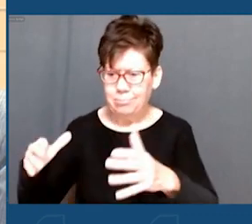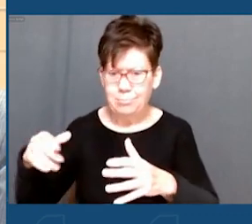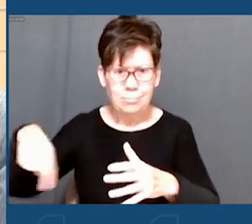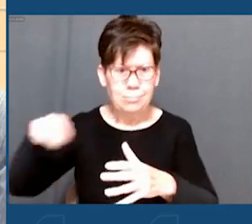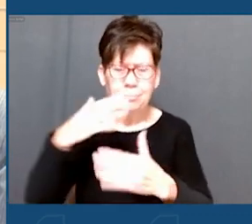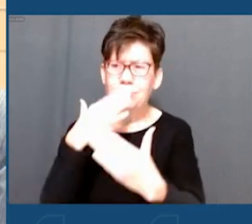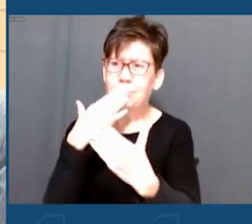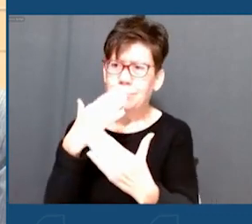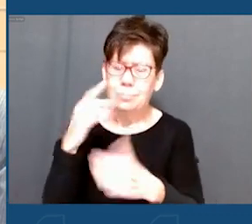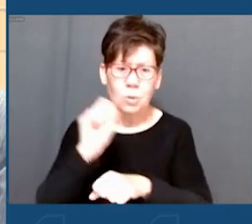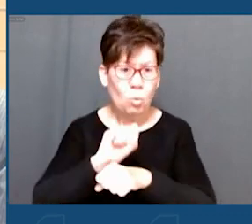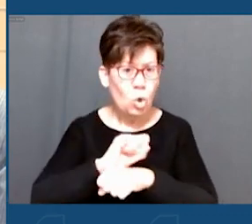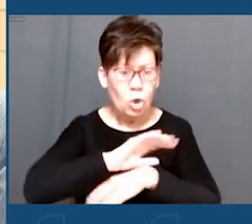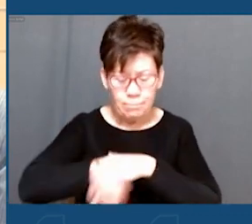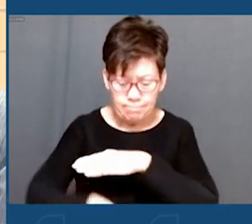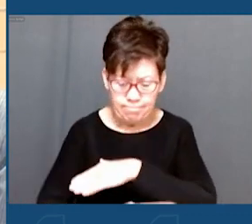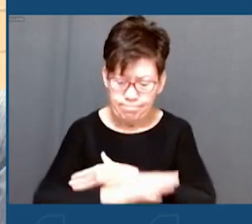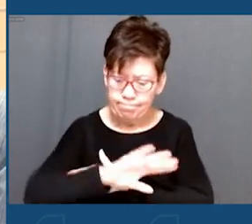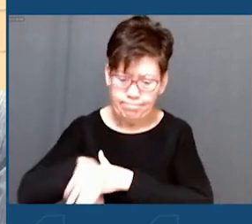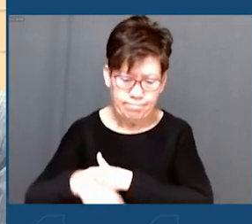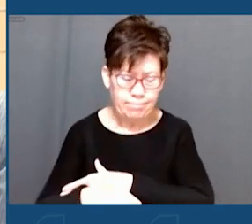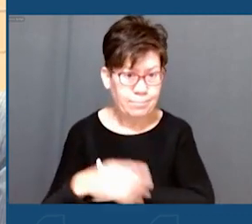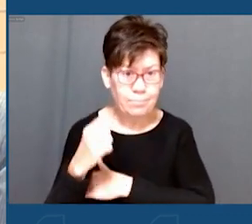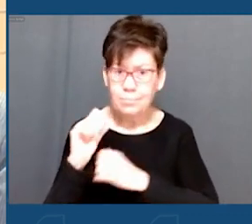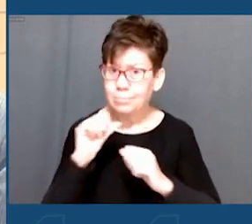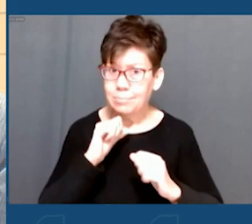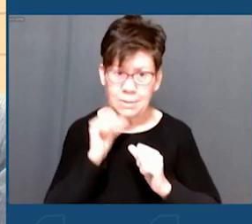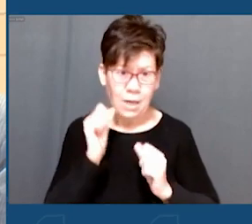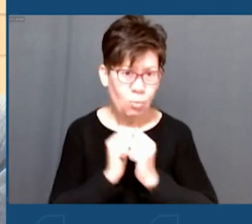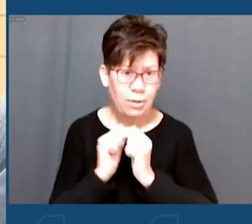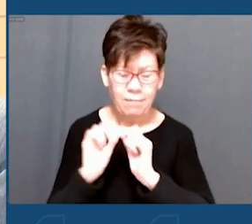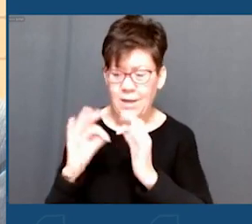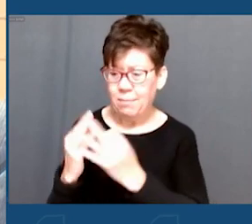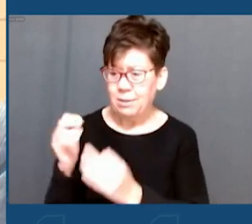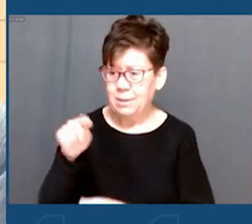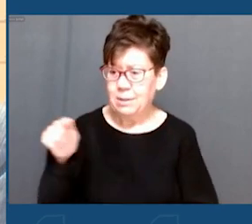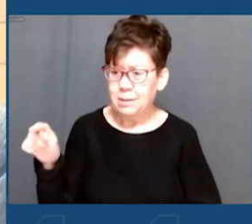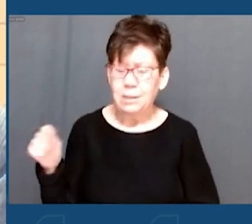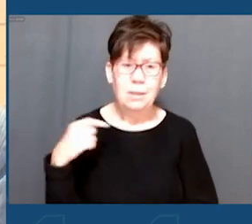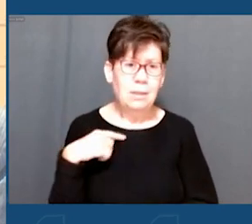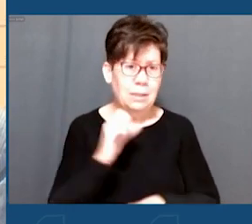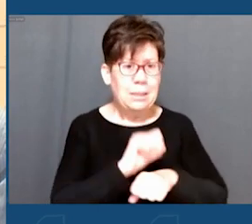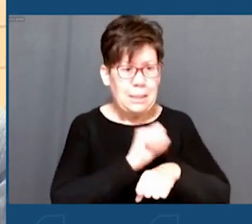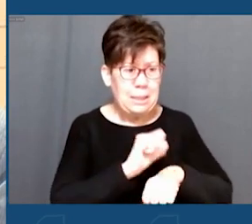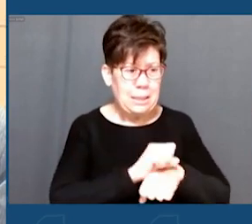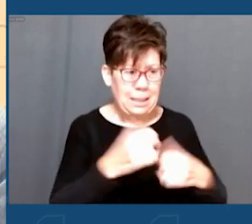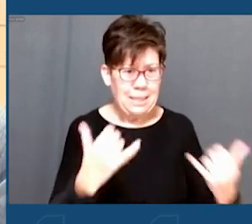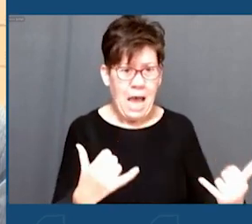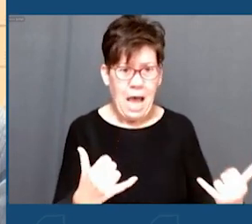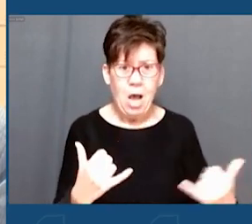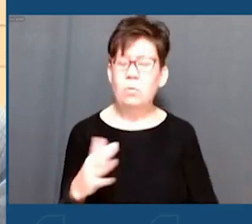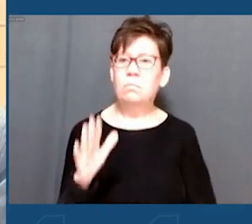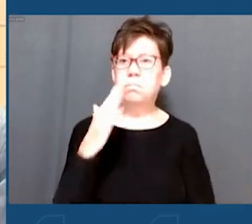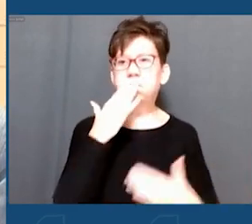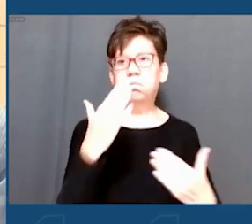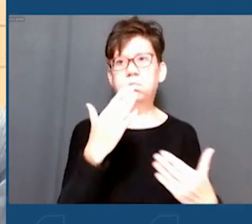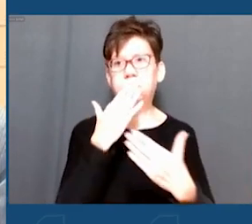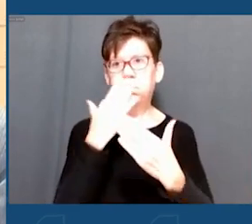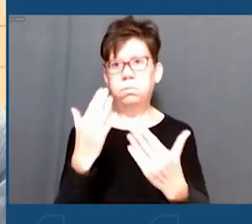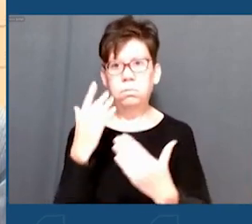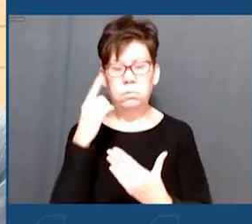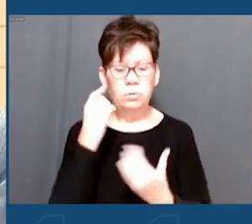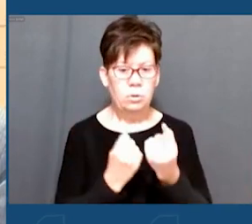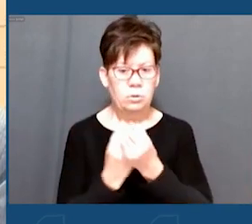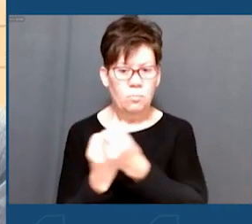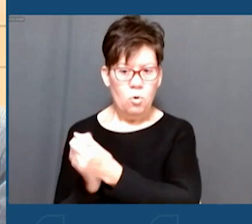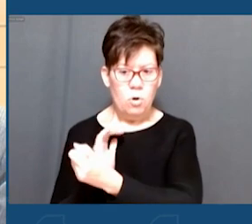cold on this holiday weekend away from their families. It's truly, truly remarkable the work that they're doing on behalf of their fellow New Yorkers.